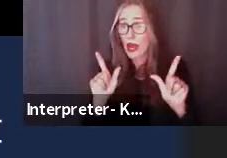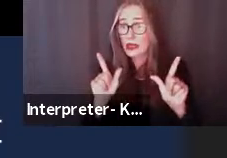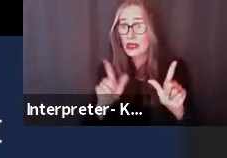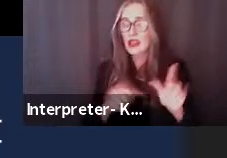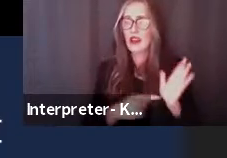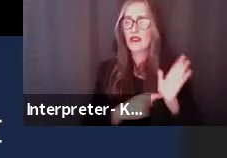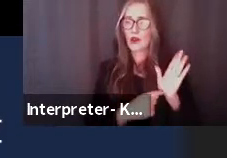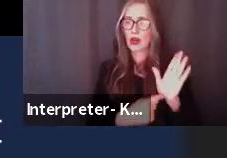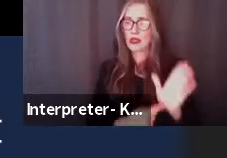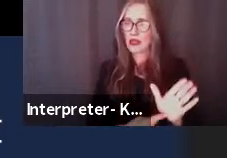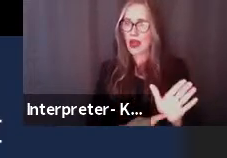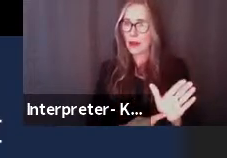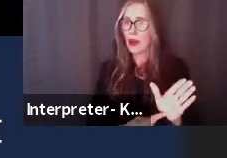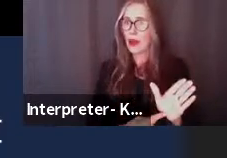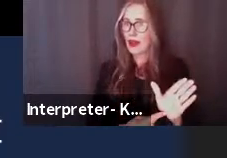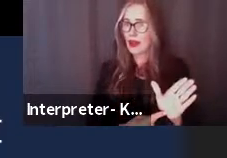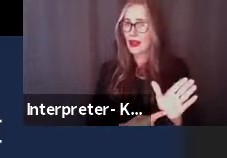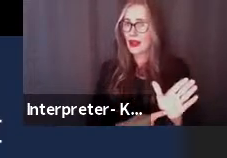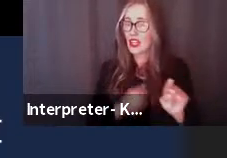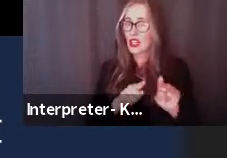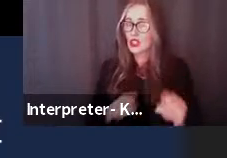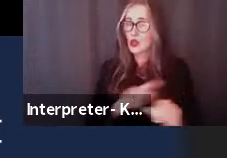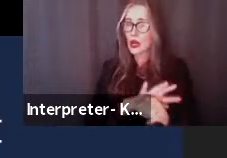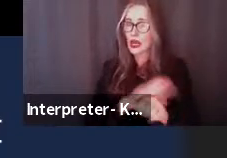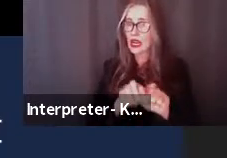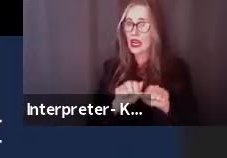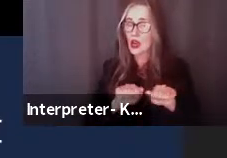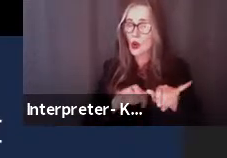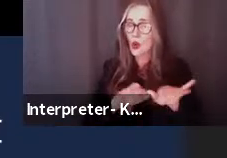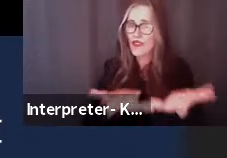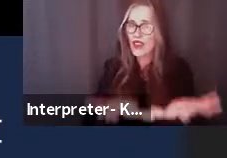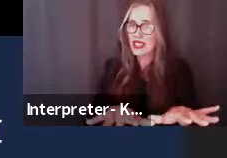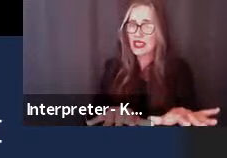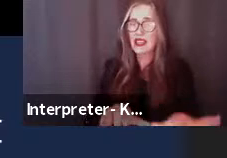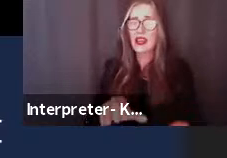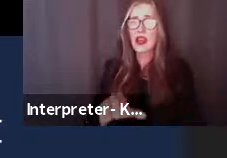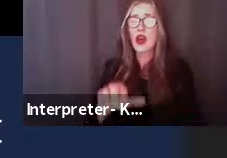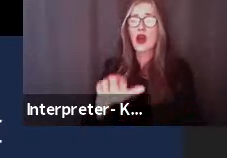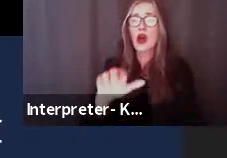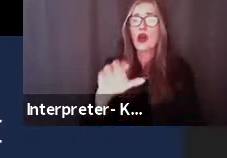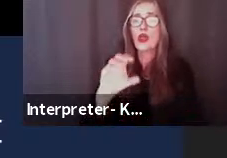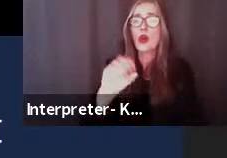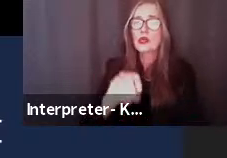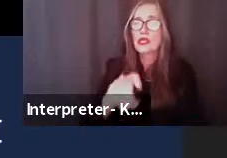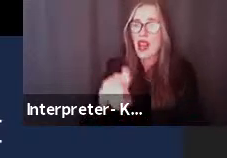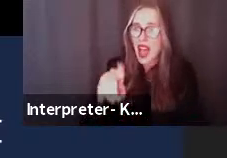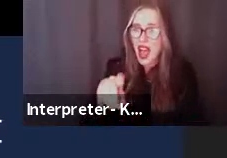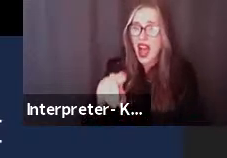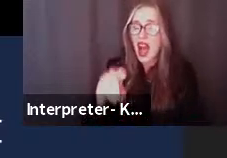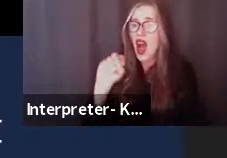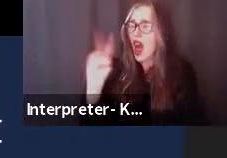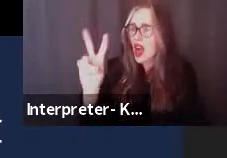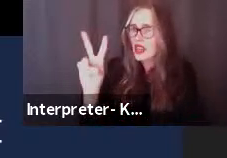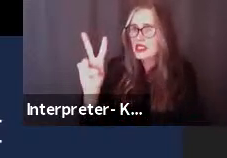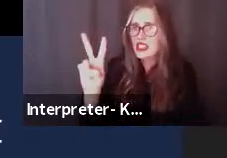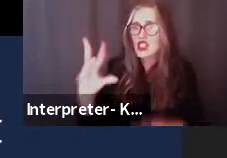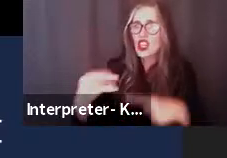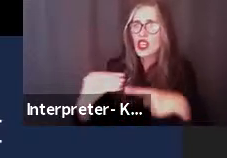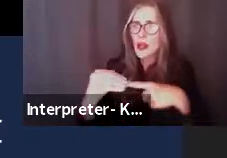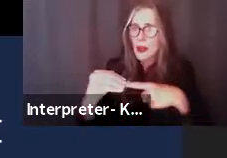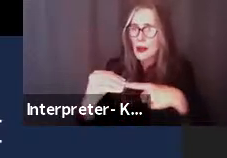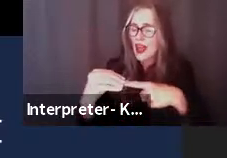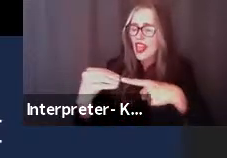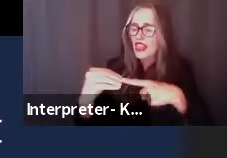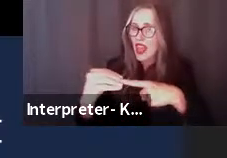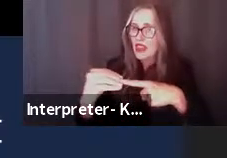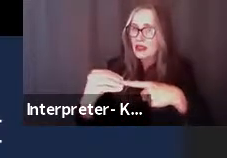attention in part because of what they serve and how they're able to indicate the oxygen intake of a